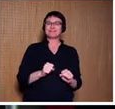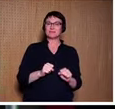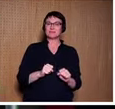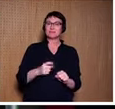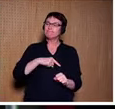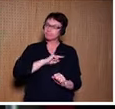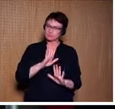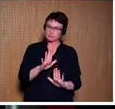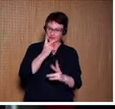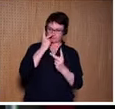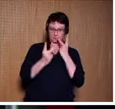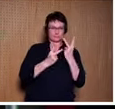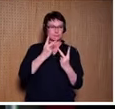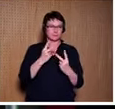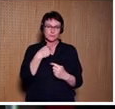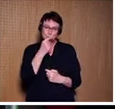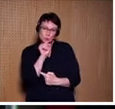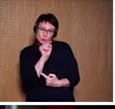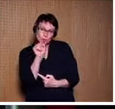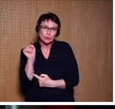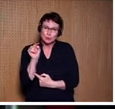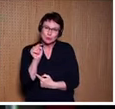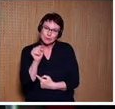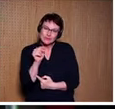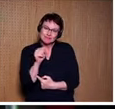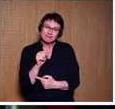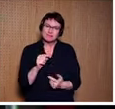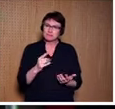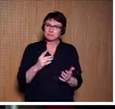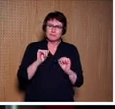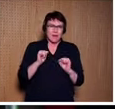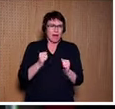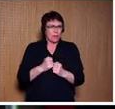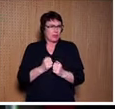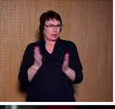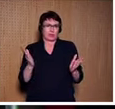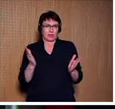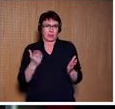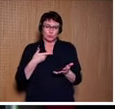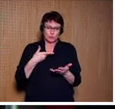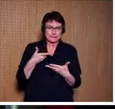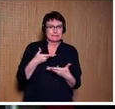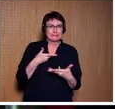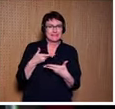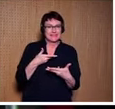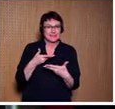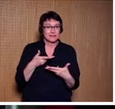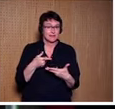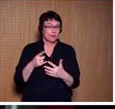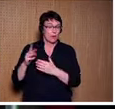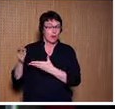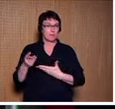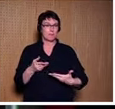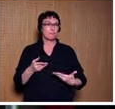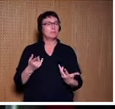And we need to create spaces that not only welcome these types of dialogues, but welcome them. And remember, let's